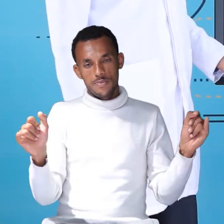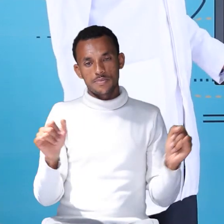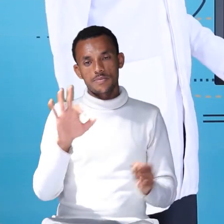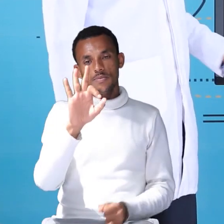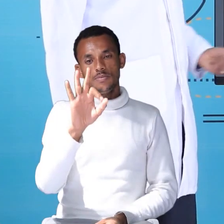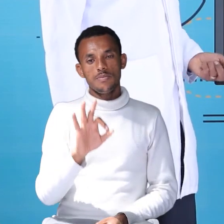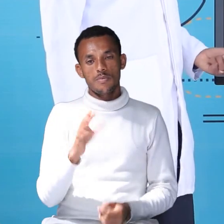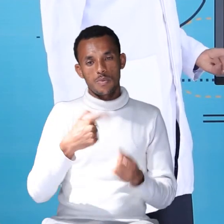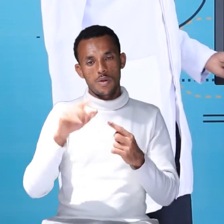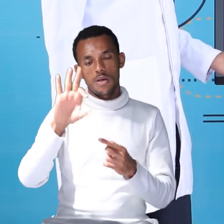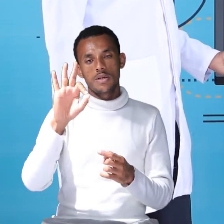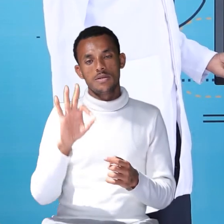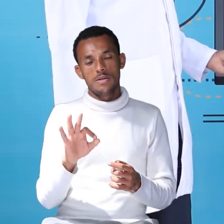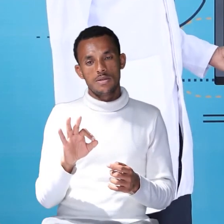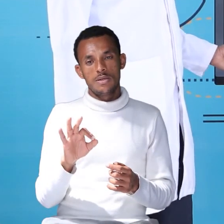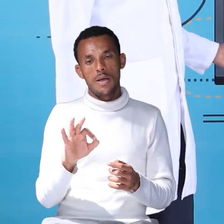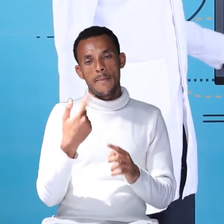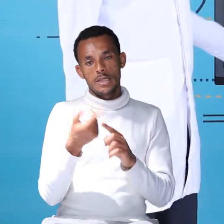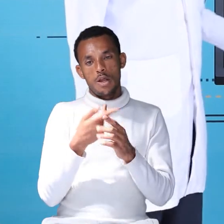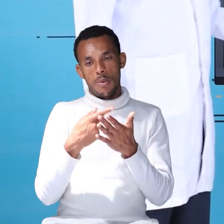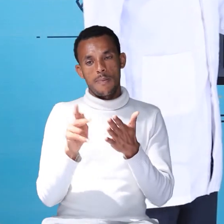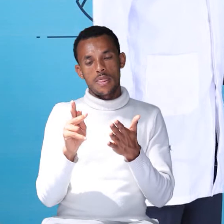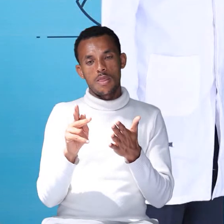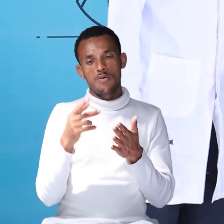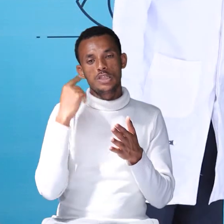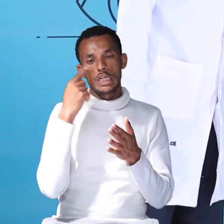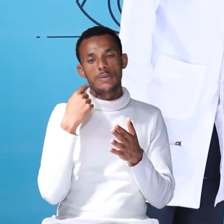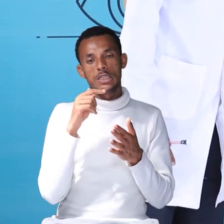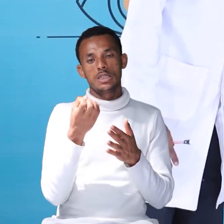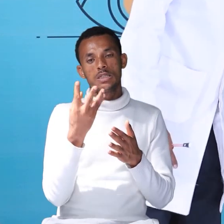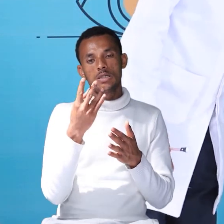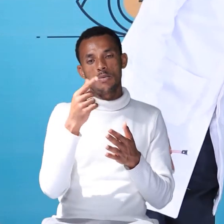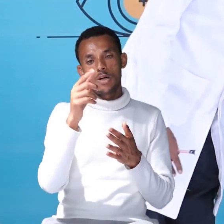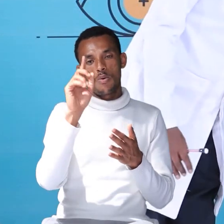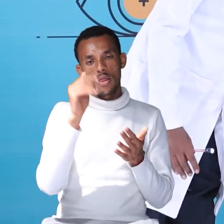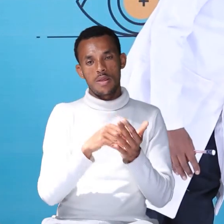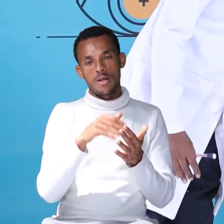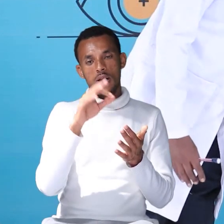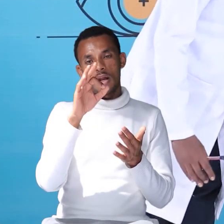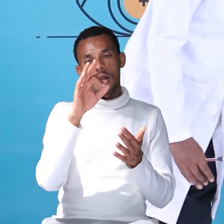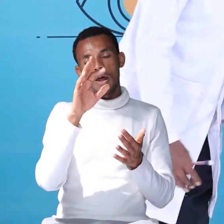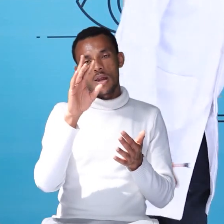1,975 and 50 by 9 to get, therefore, monthly payment of the Nebet it will be